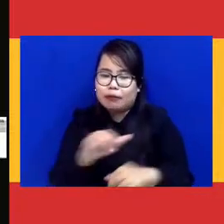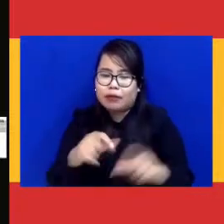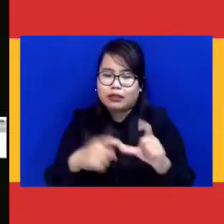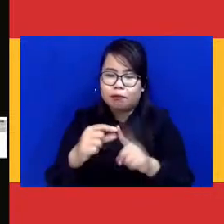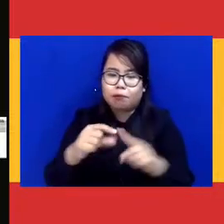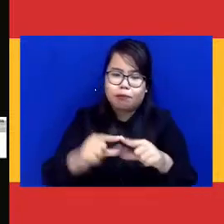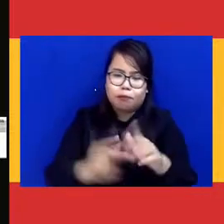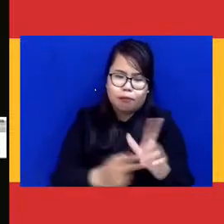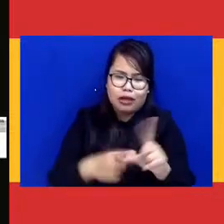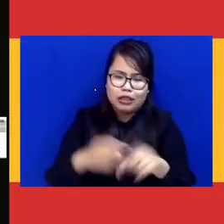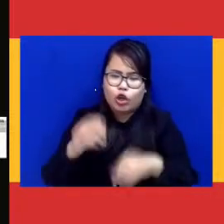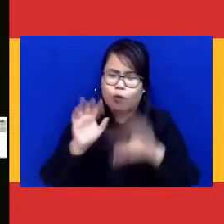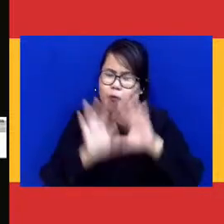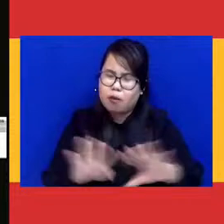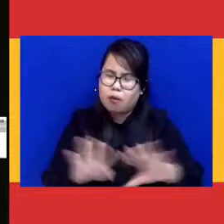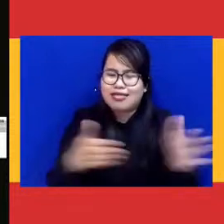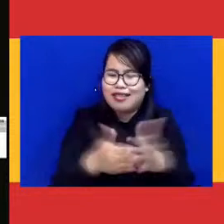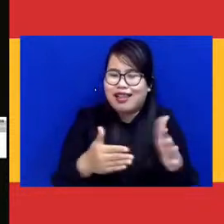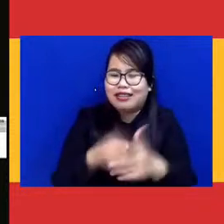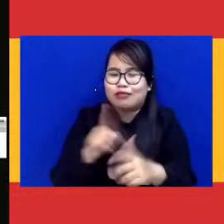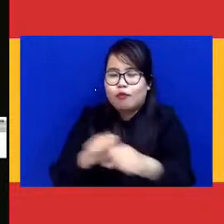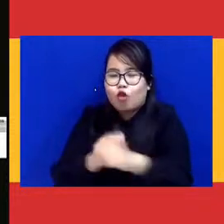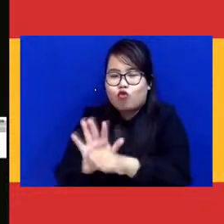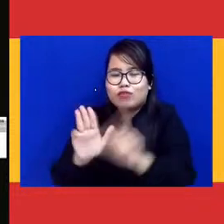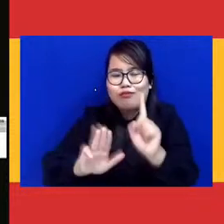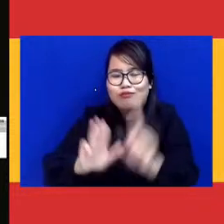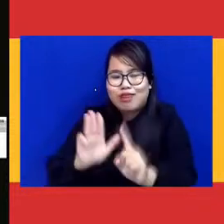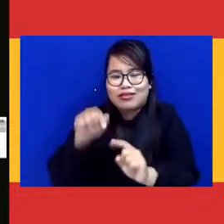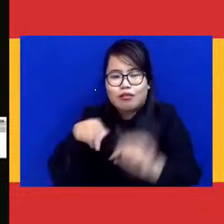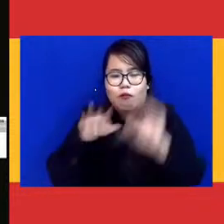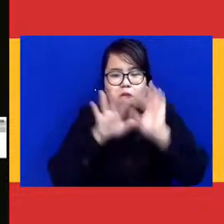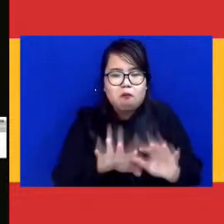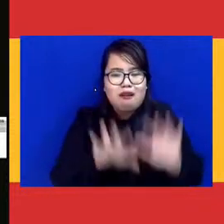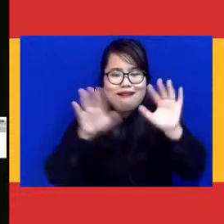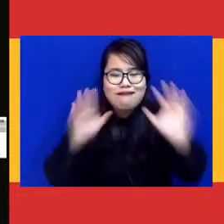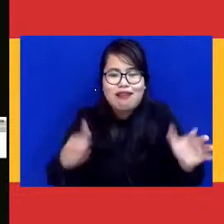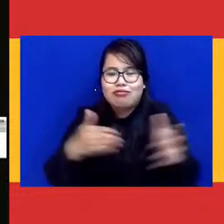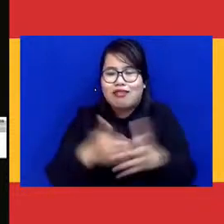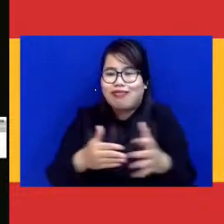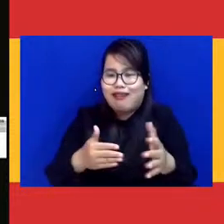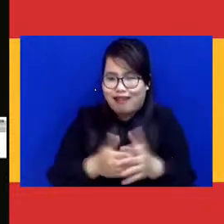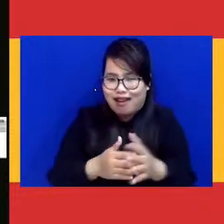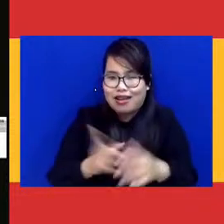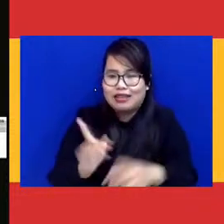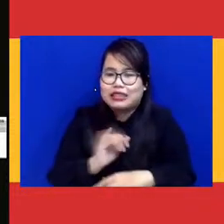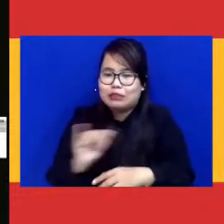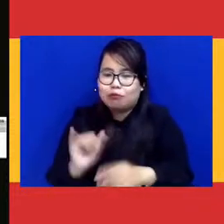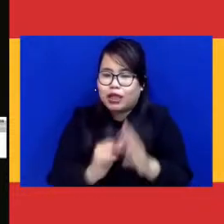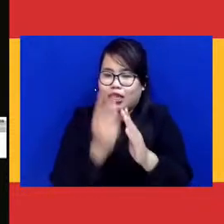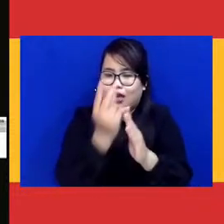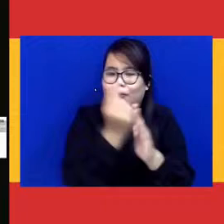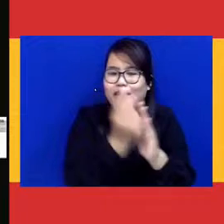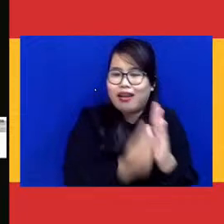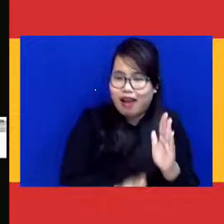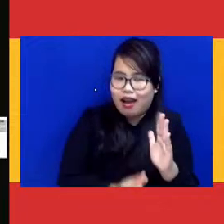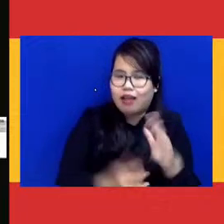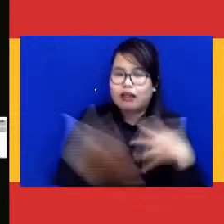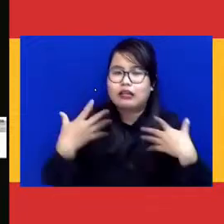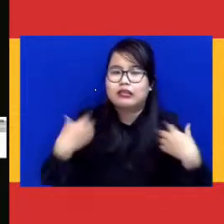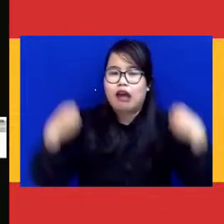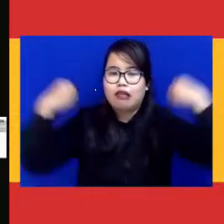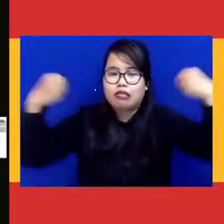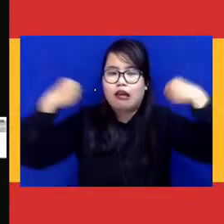are numerous challenges like funding, poor health, the populist